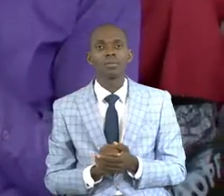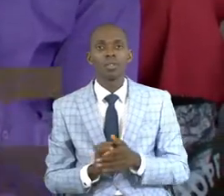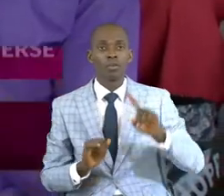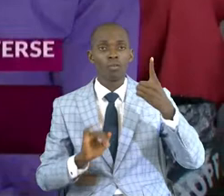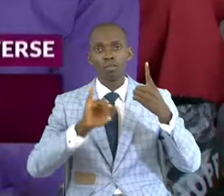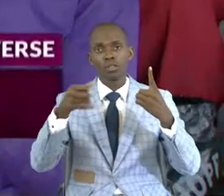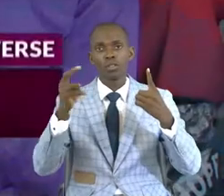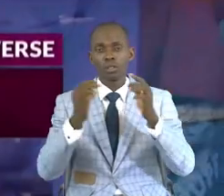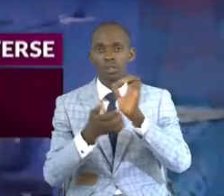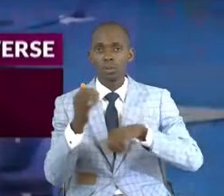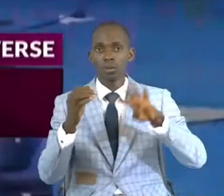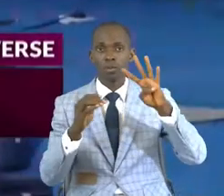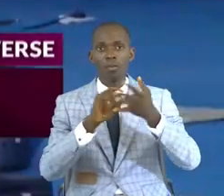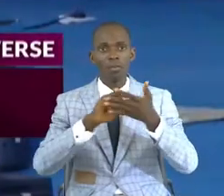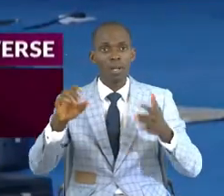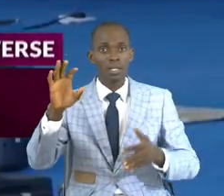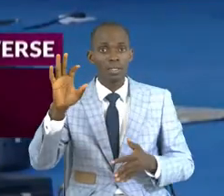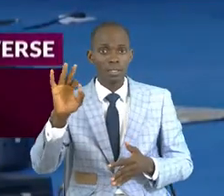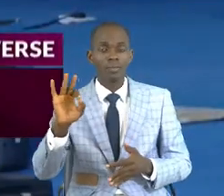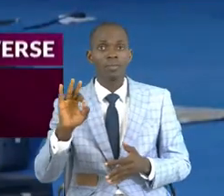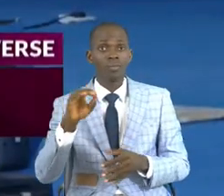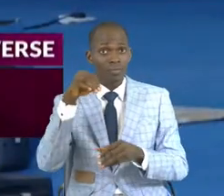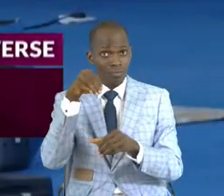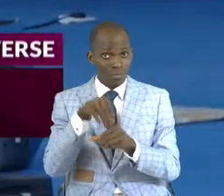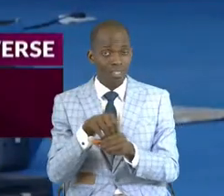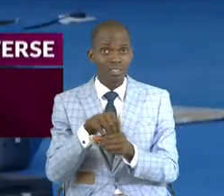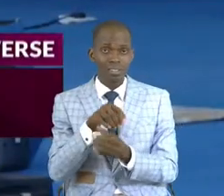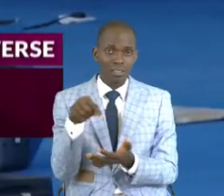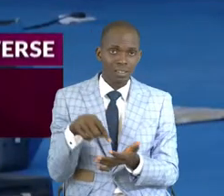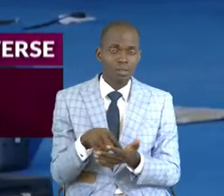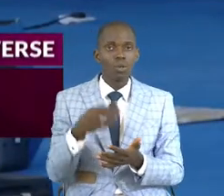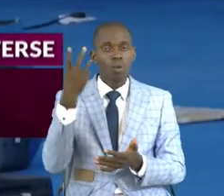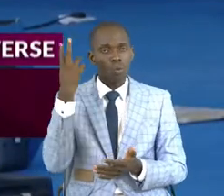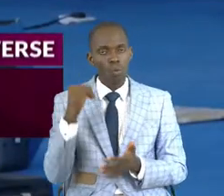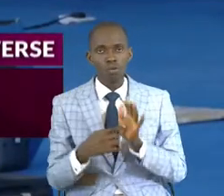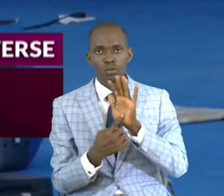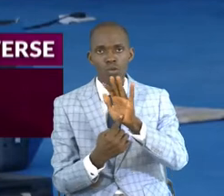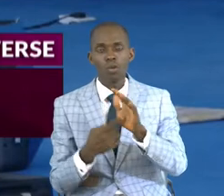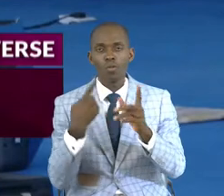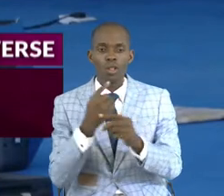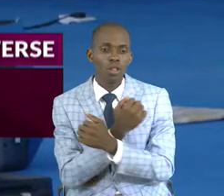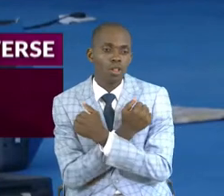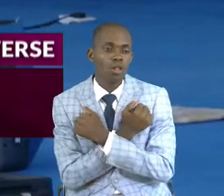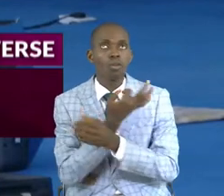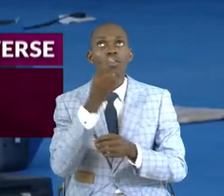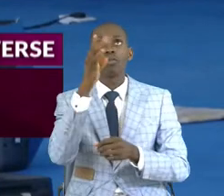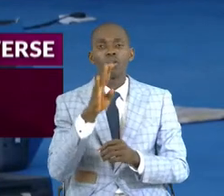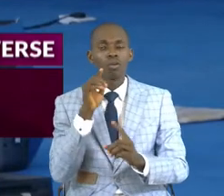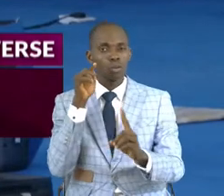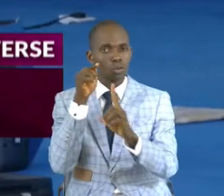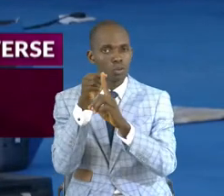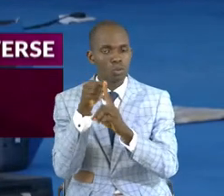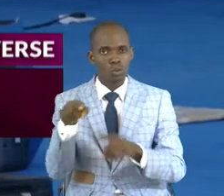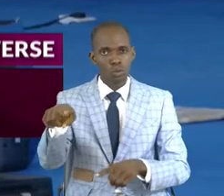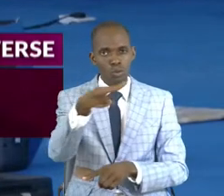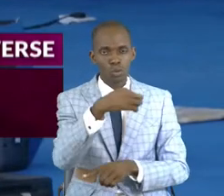in this was manifested the love of God toward us, because that